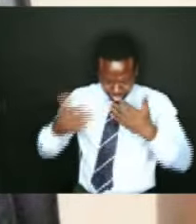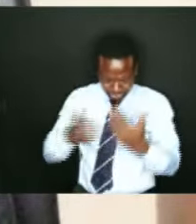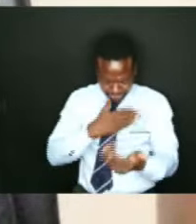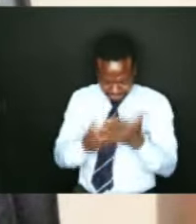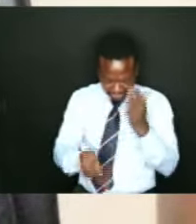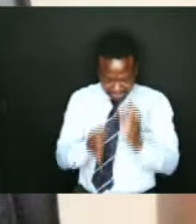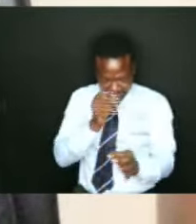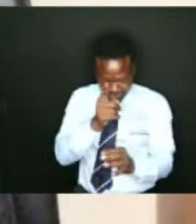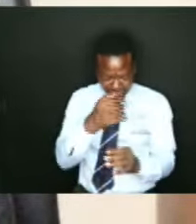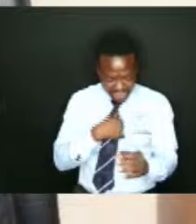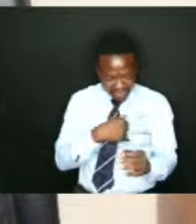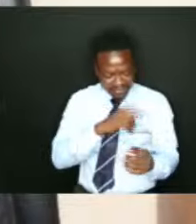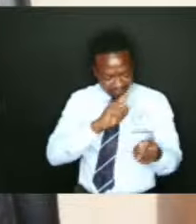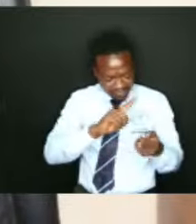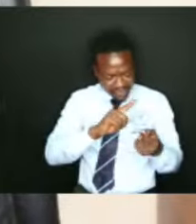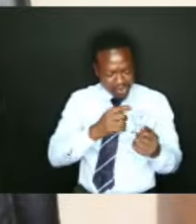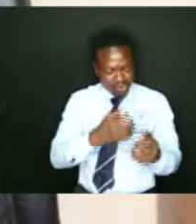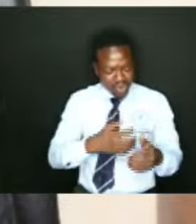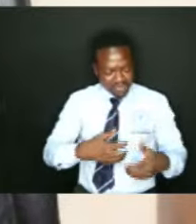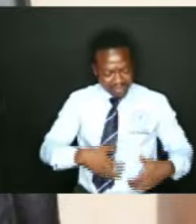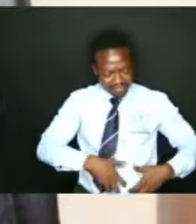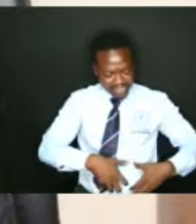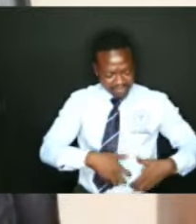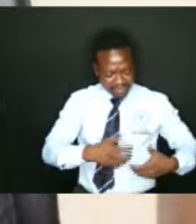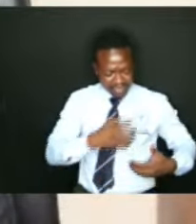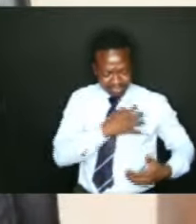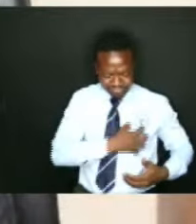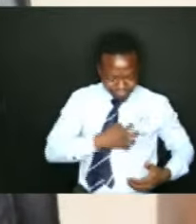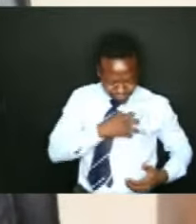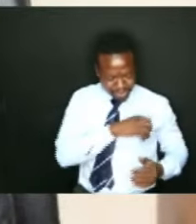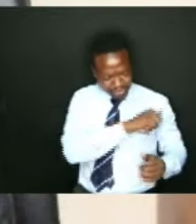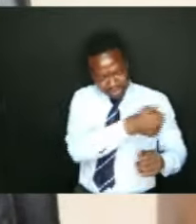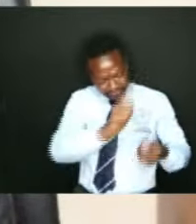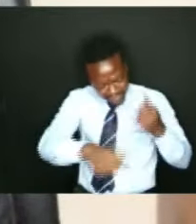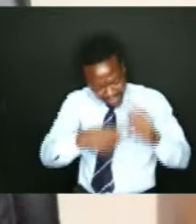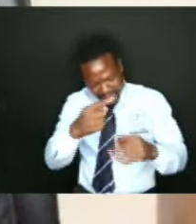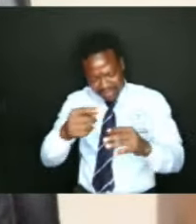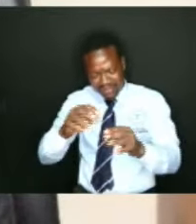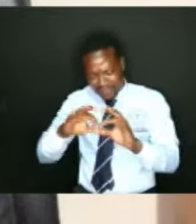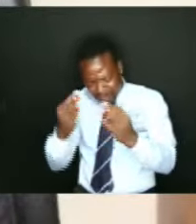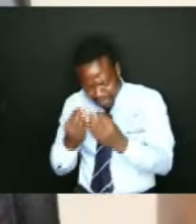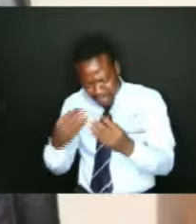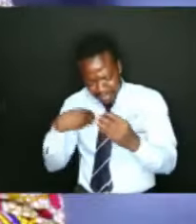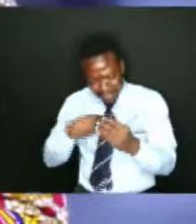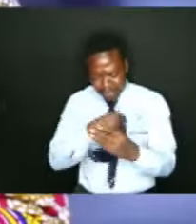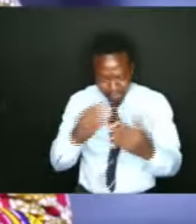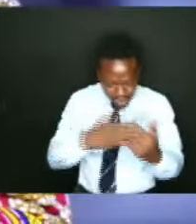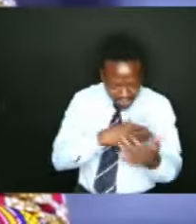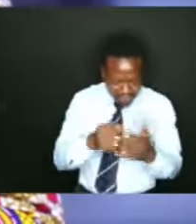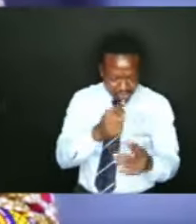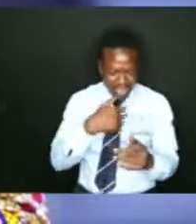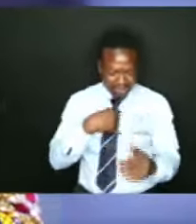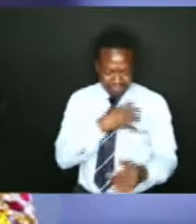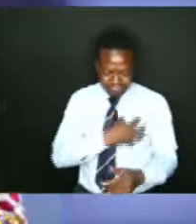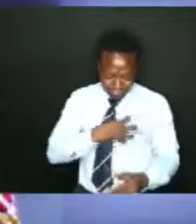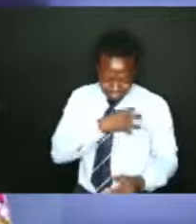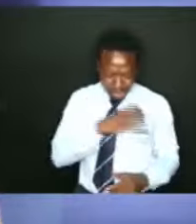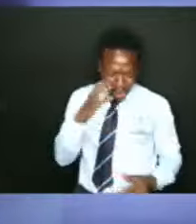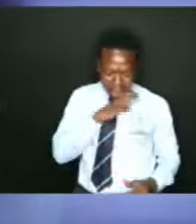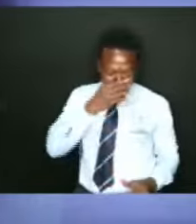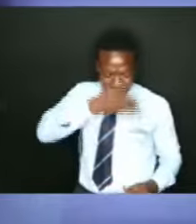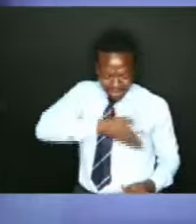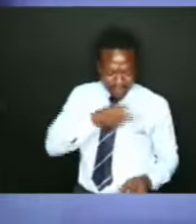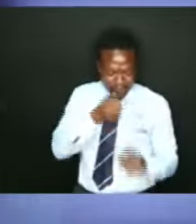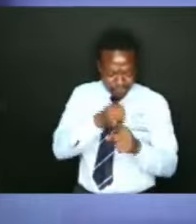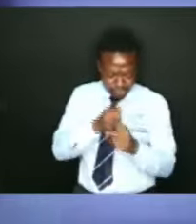bitterness. And you have taught us two types of confession that we can confess before you, O Lord, and receive